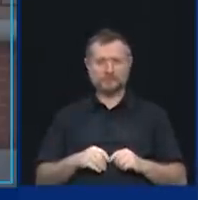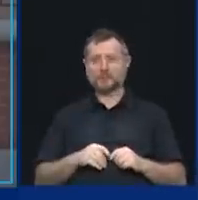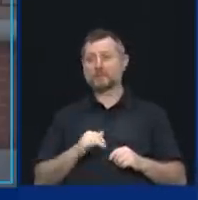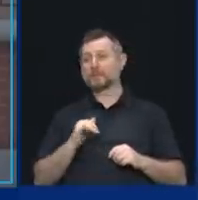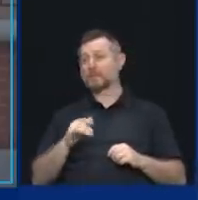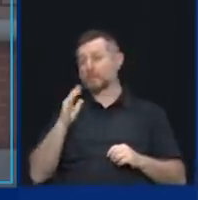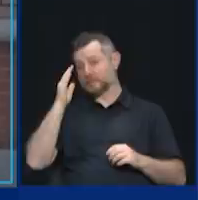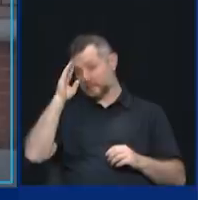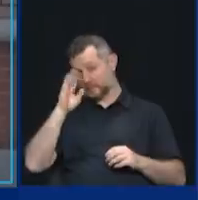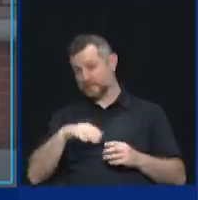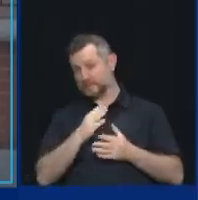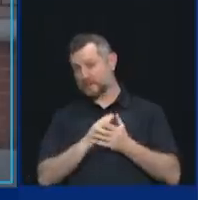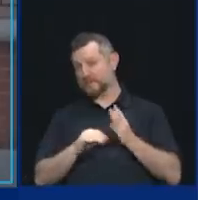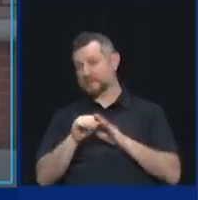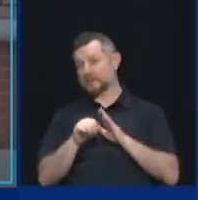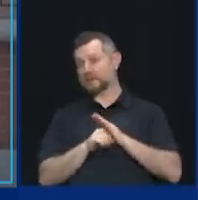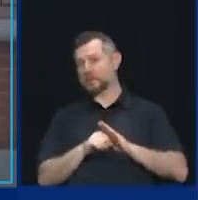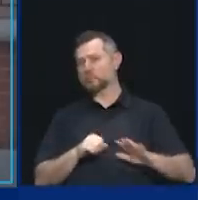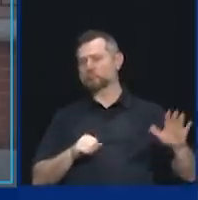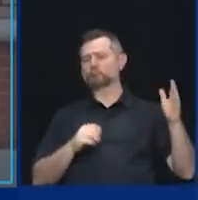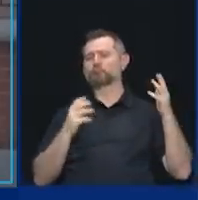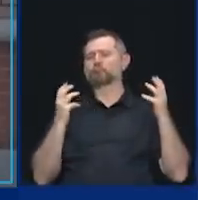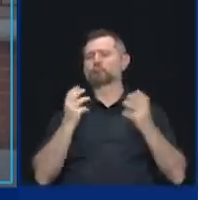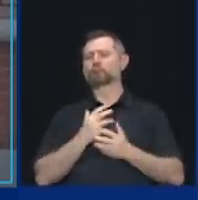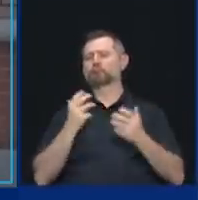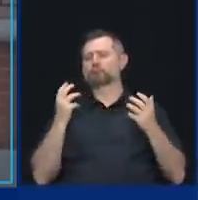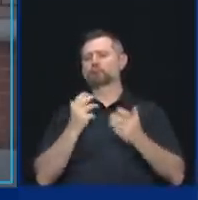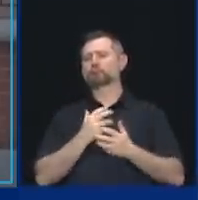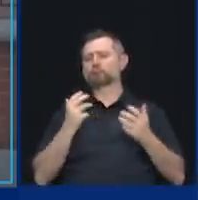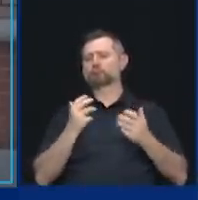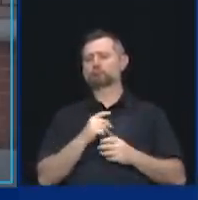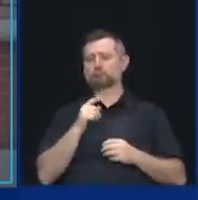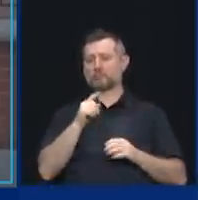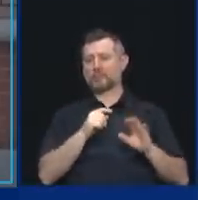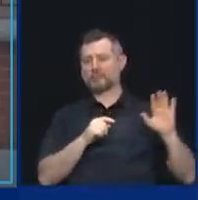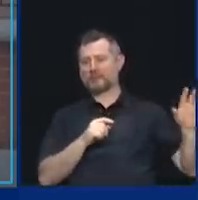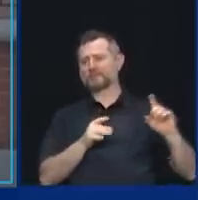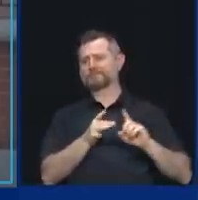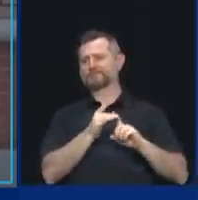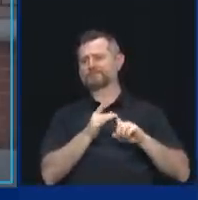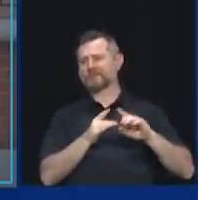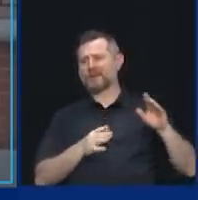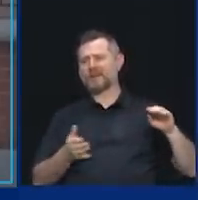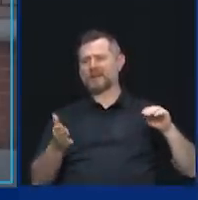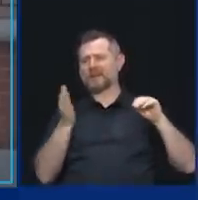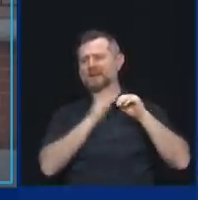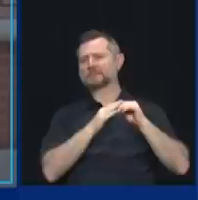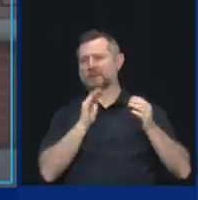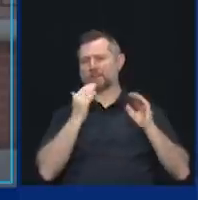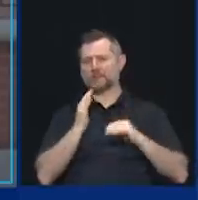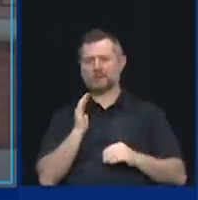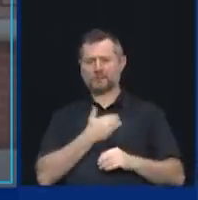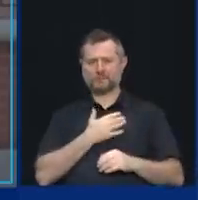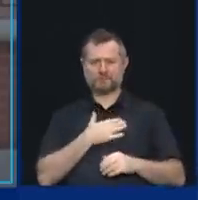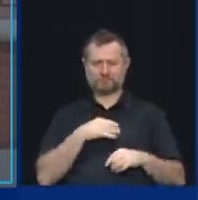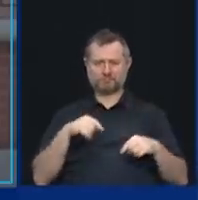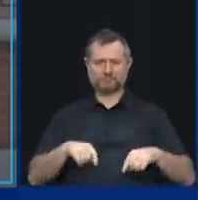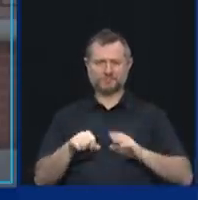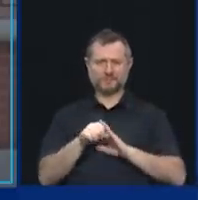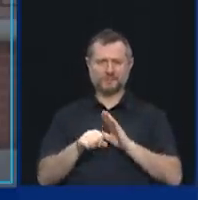nation that have multiples of our positivity rate. We spoke with the